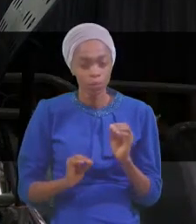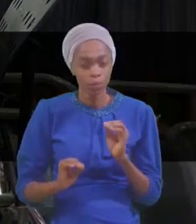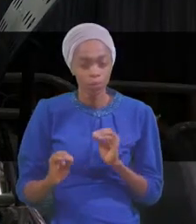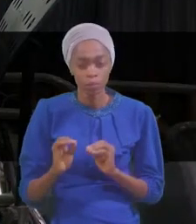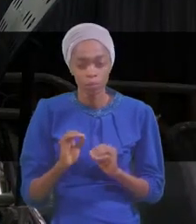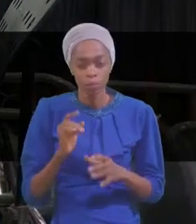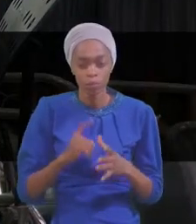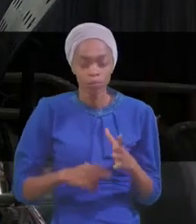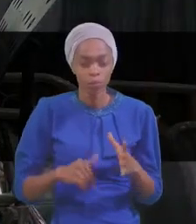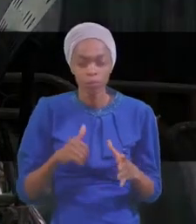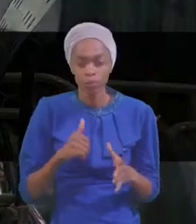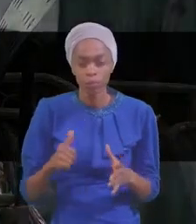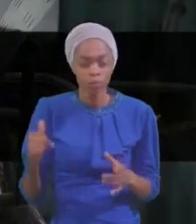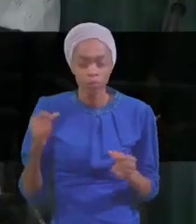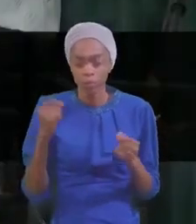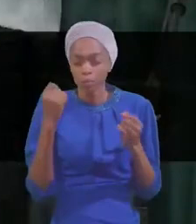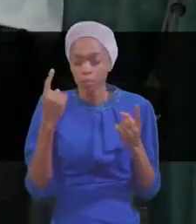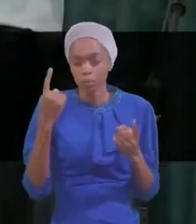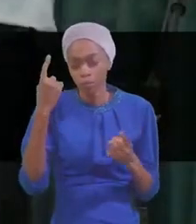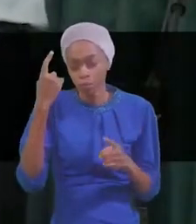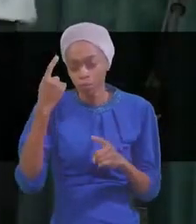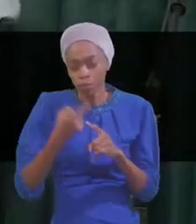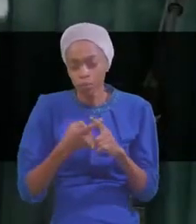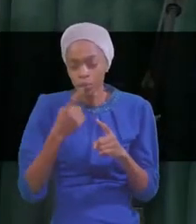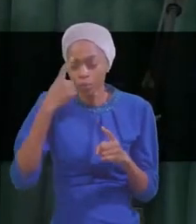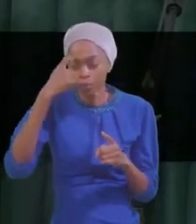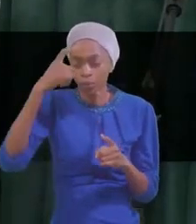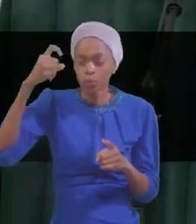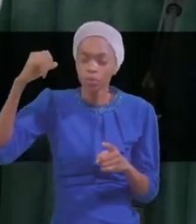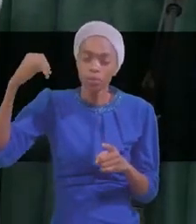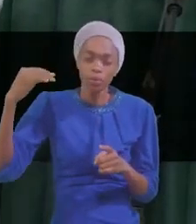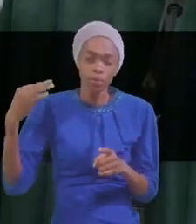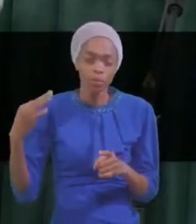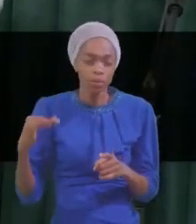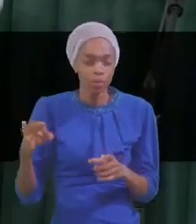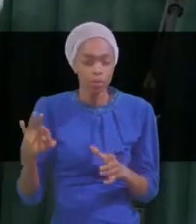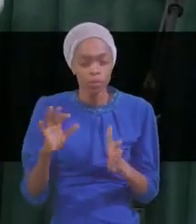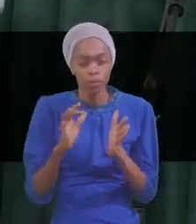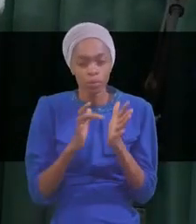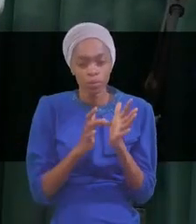Oh, what a thrill from dreaming of